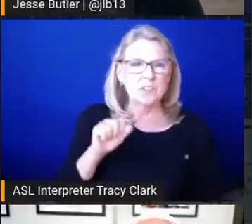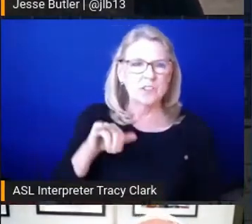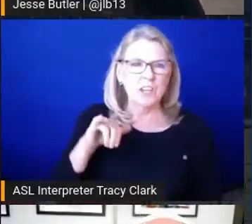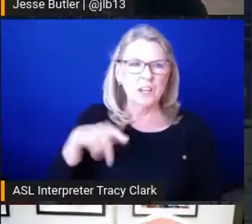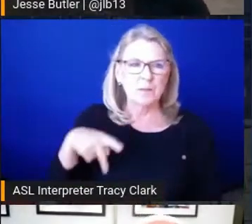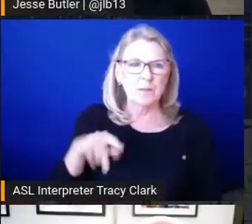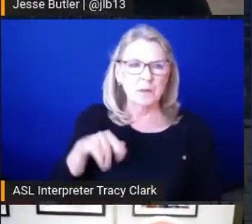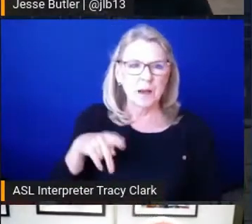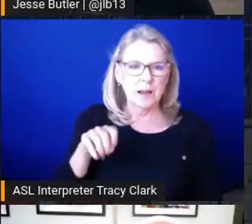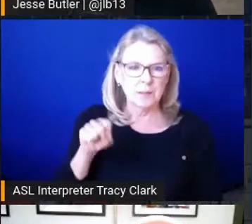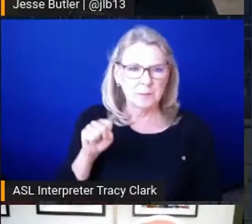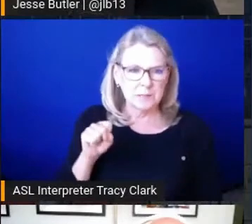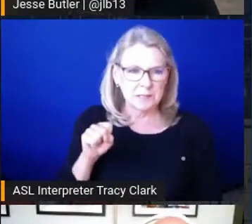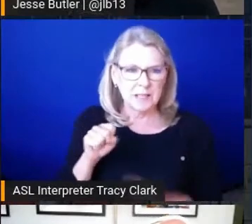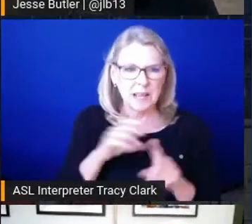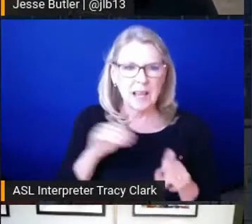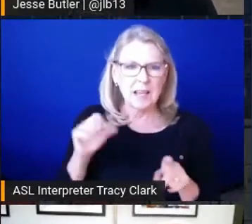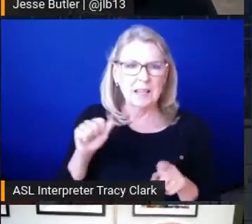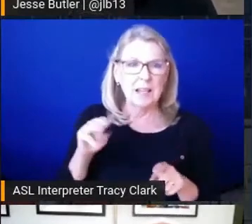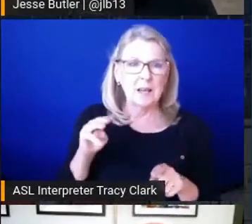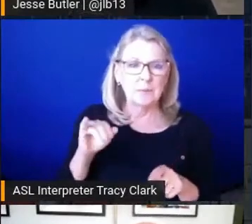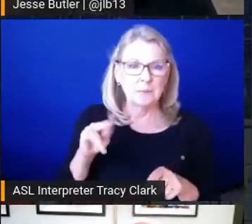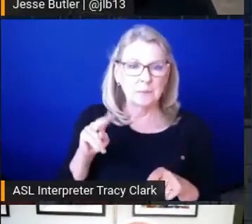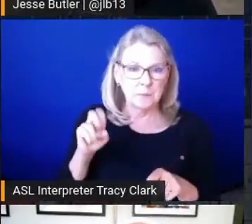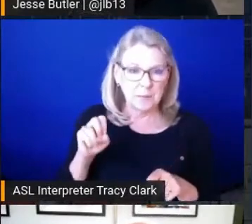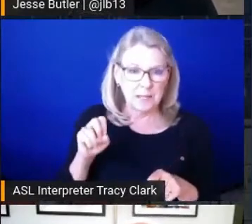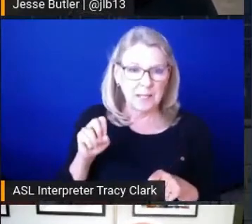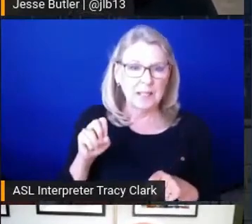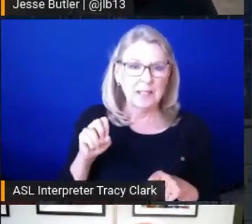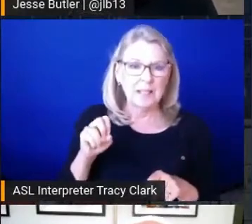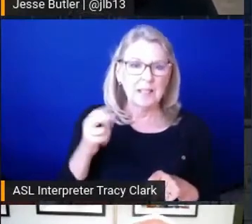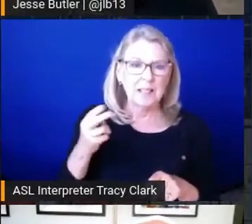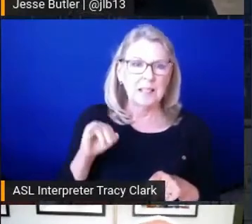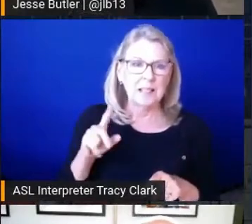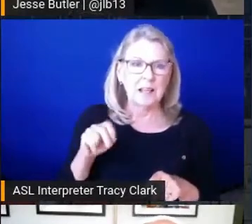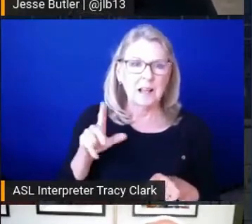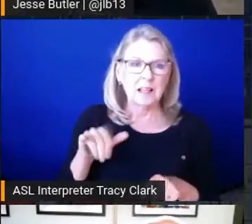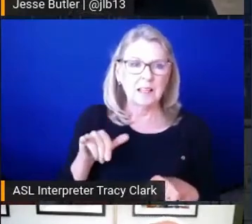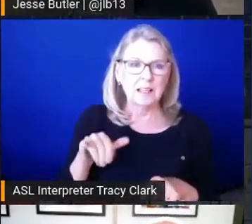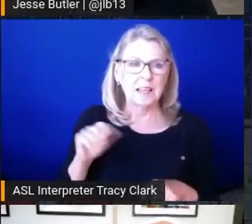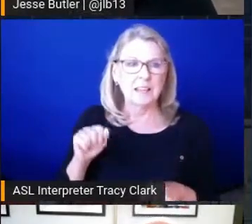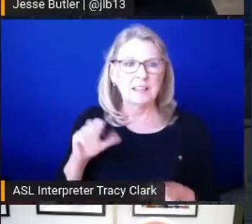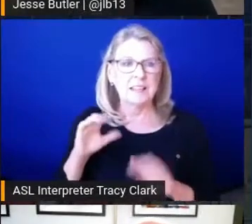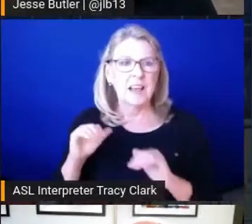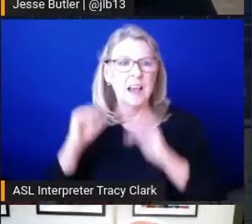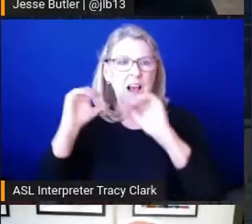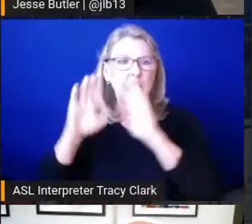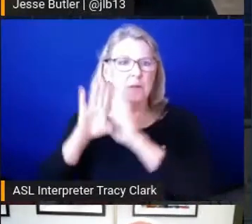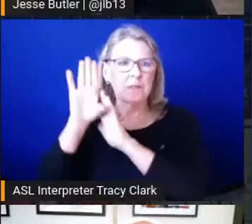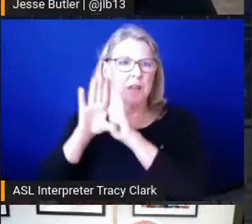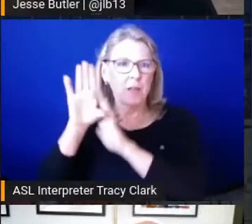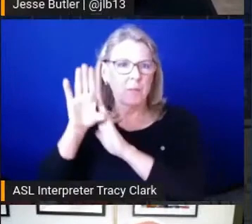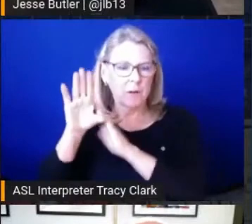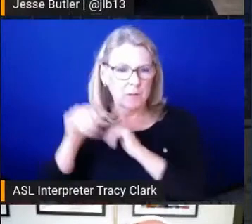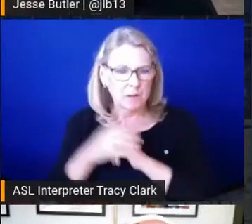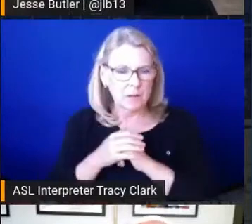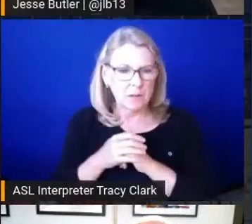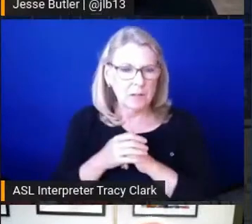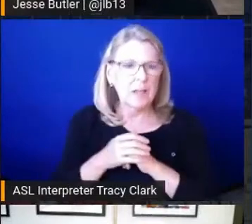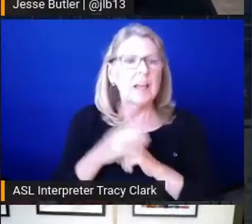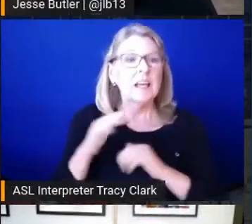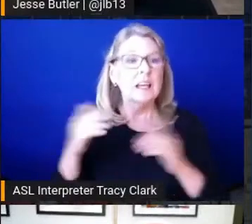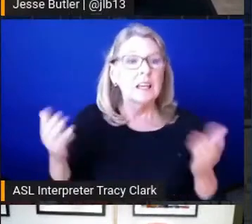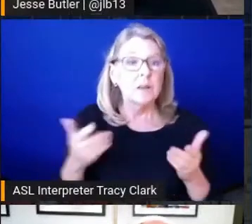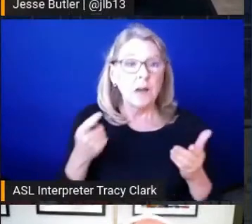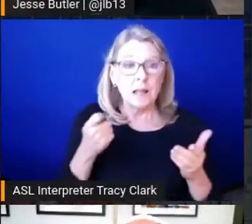is also an ACK software developer. And today we're going to give you a little bit of an update on what's been going on in the